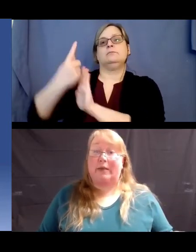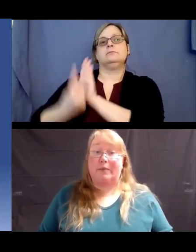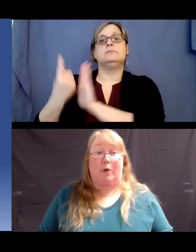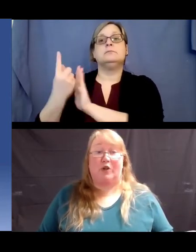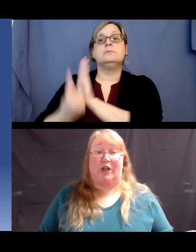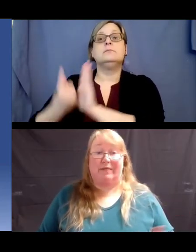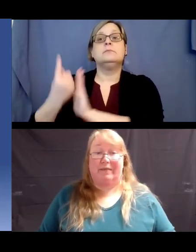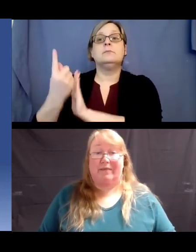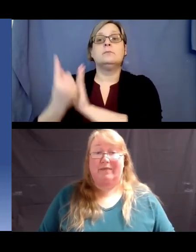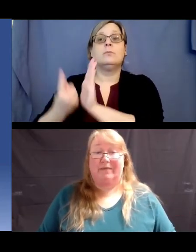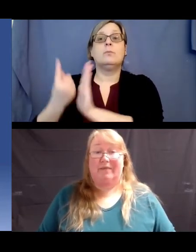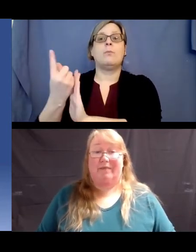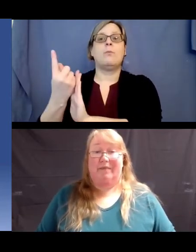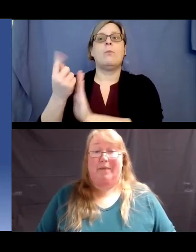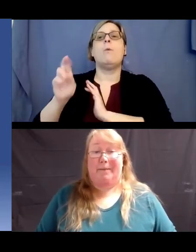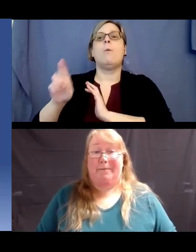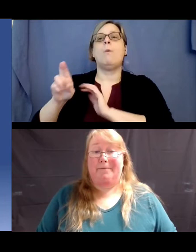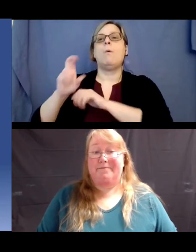yearly subscription.